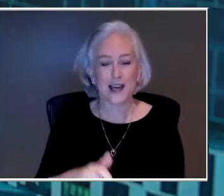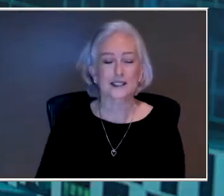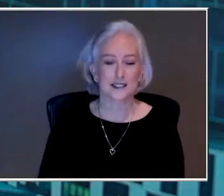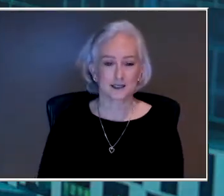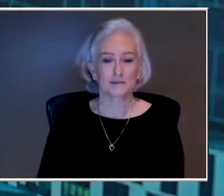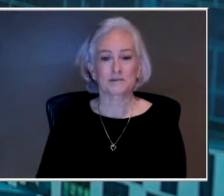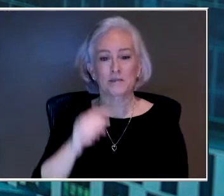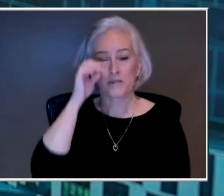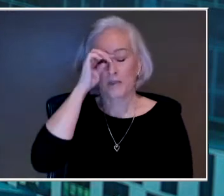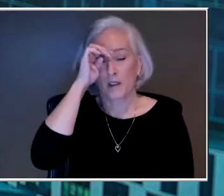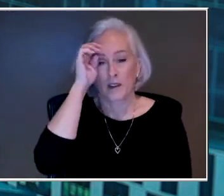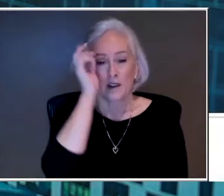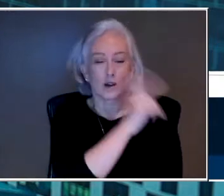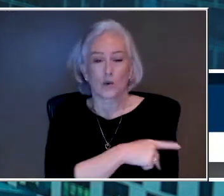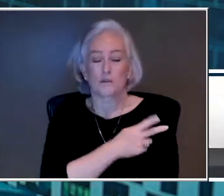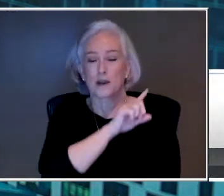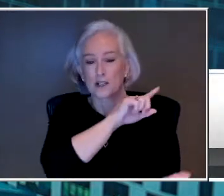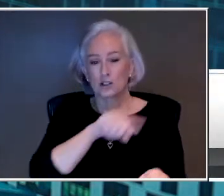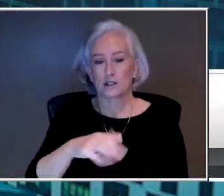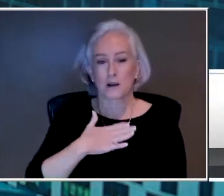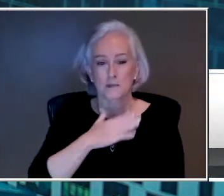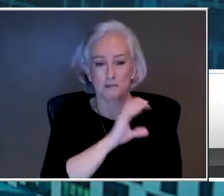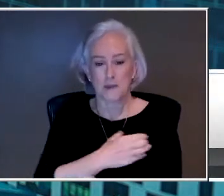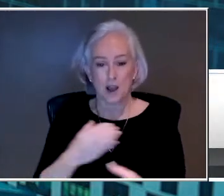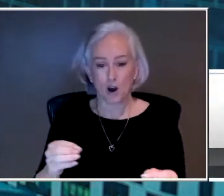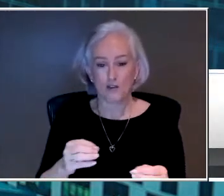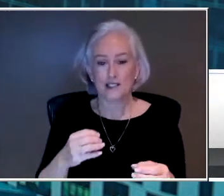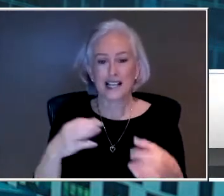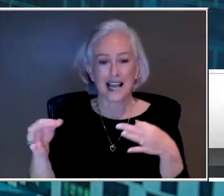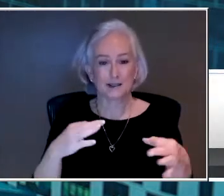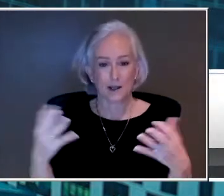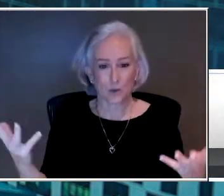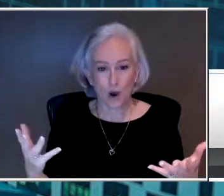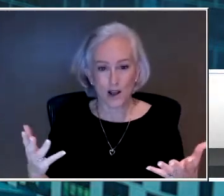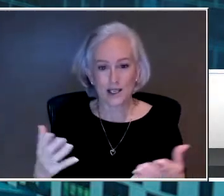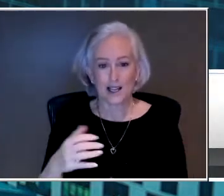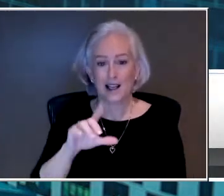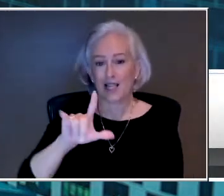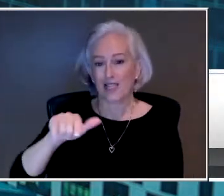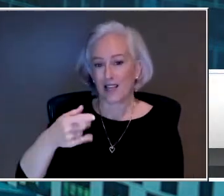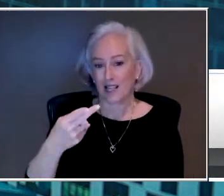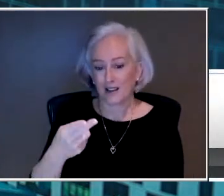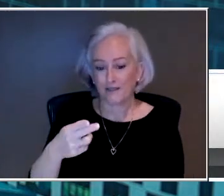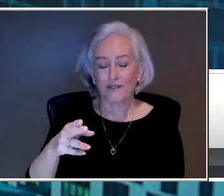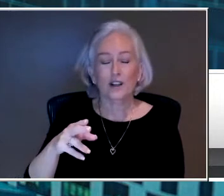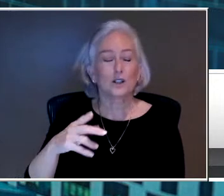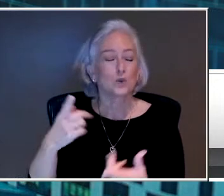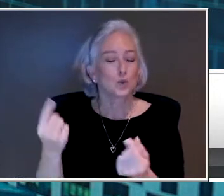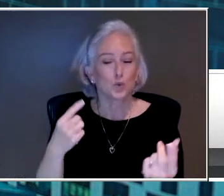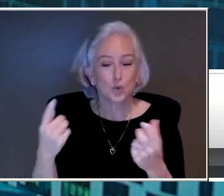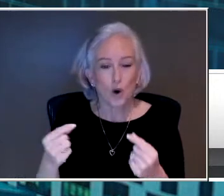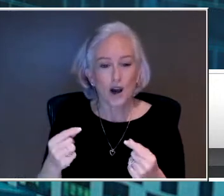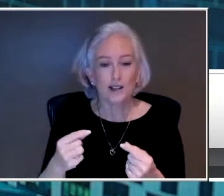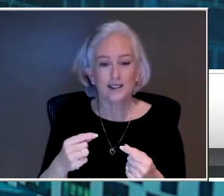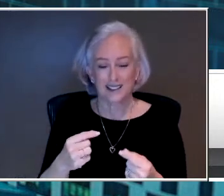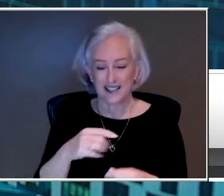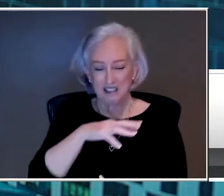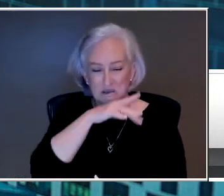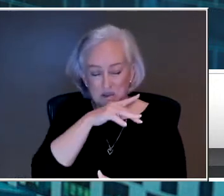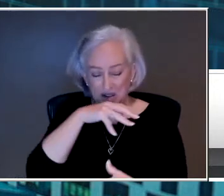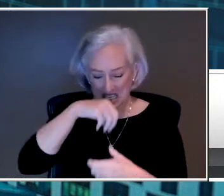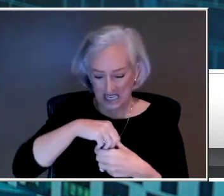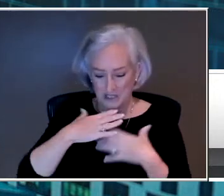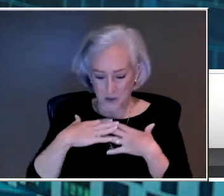office is that the lymphatic system is like filtering toxins throughout your body. You have these lymph channels from the tips of your fingers to the tips of your